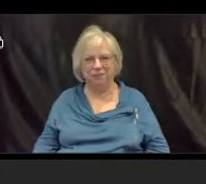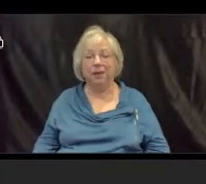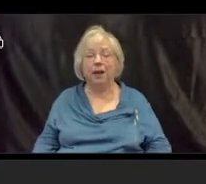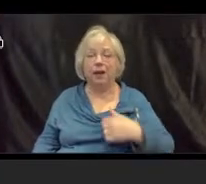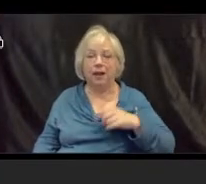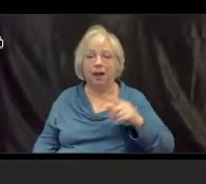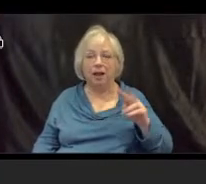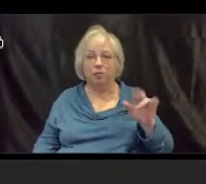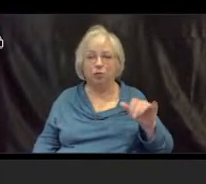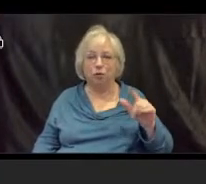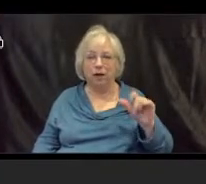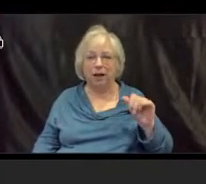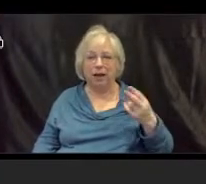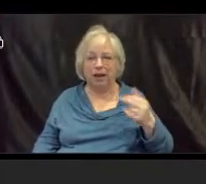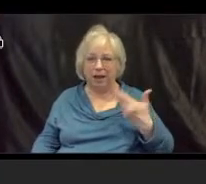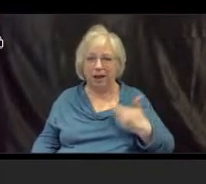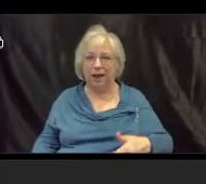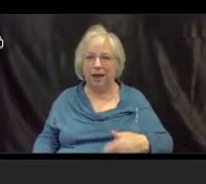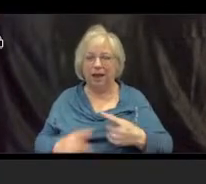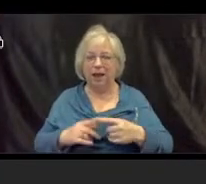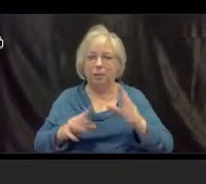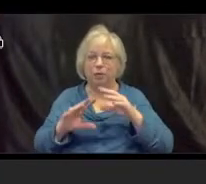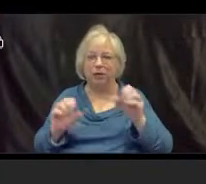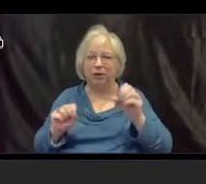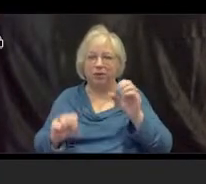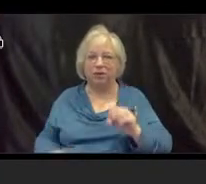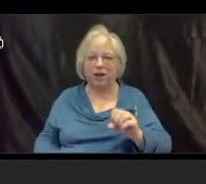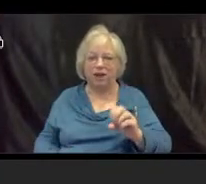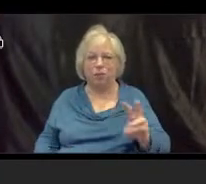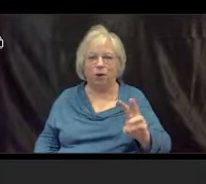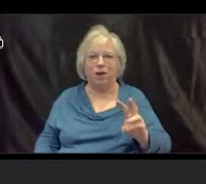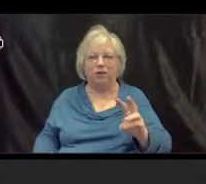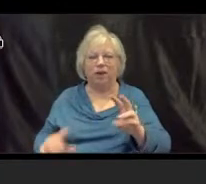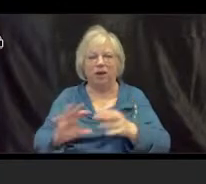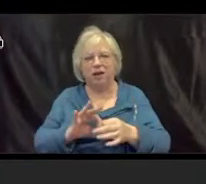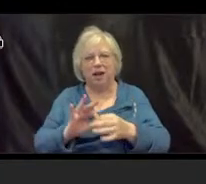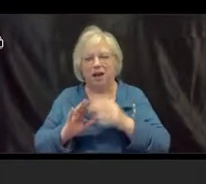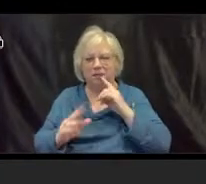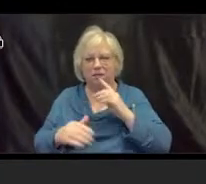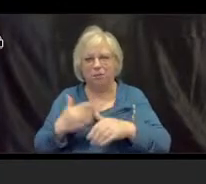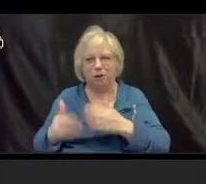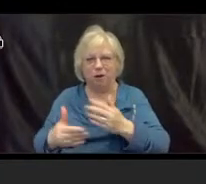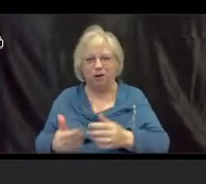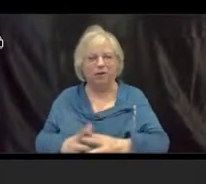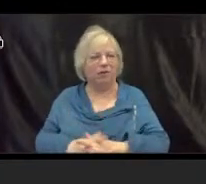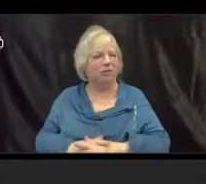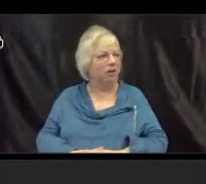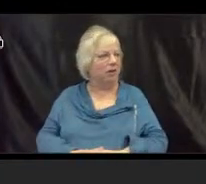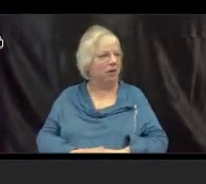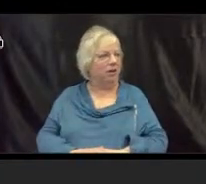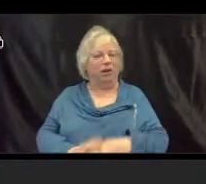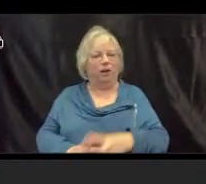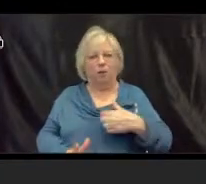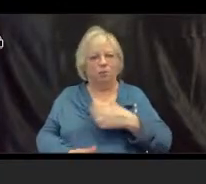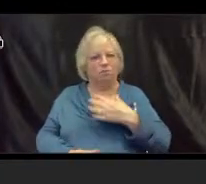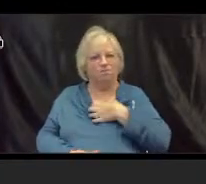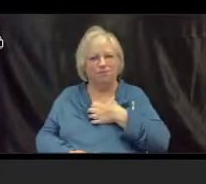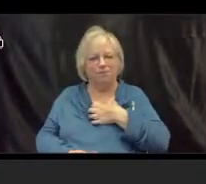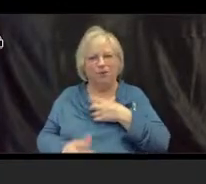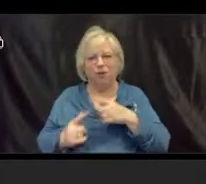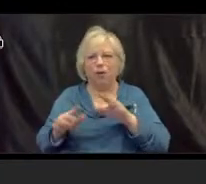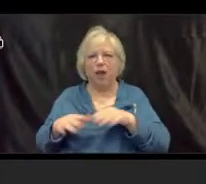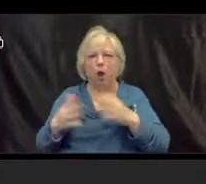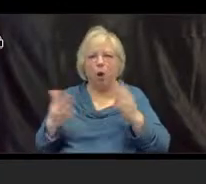I'm Troy Leahy. I'm Vice President of Southwest Little Rock United for Progress. And we're objecting to the